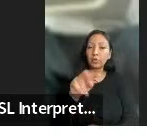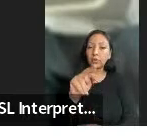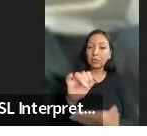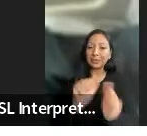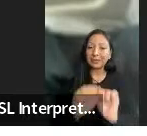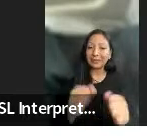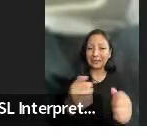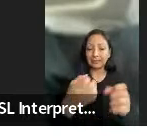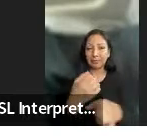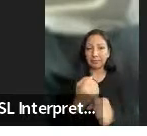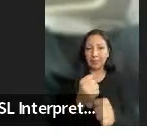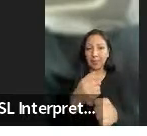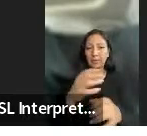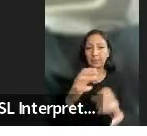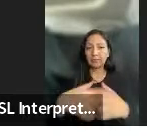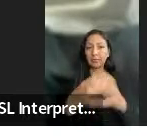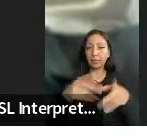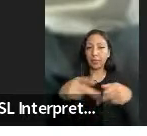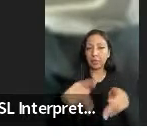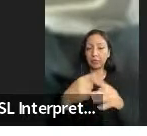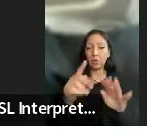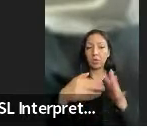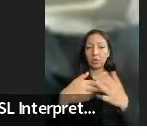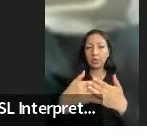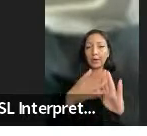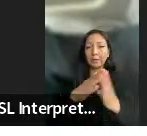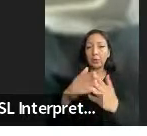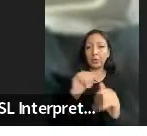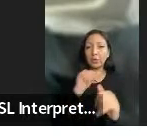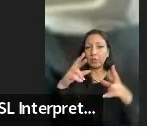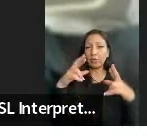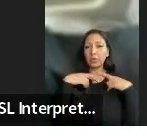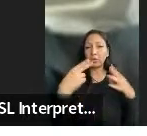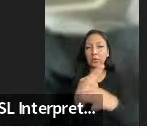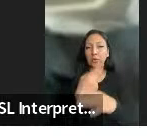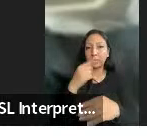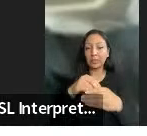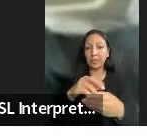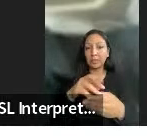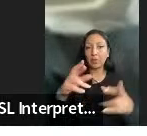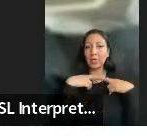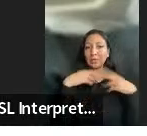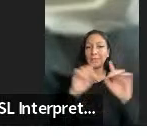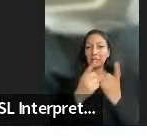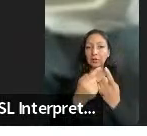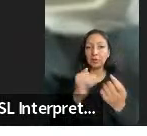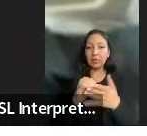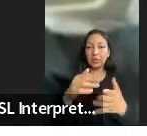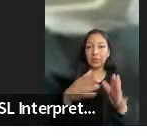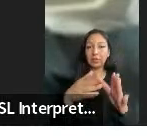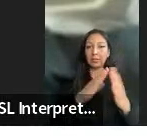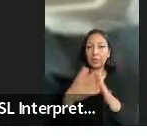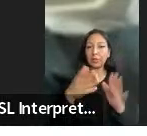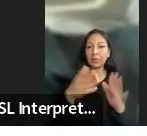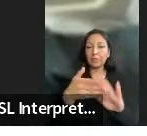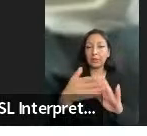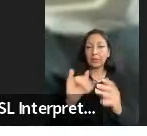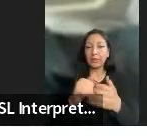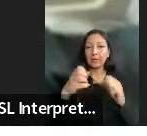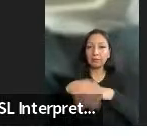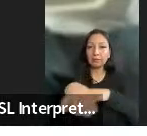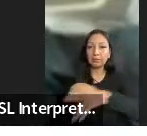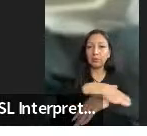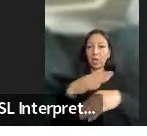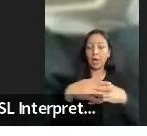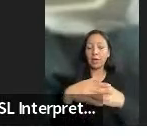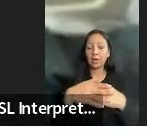been allowed as a community facility use, a non-residential use in residence districts. Community facility uses are widespread in residence districts.